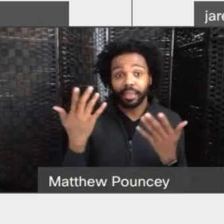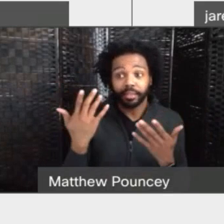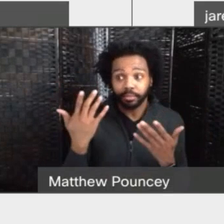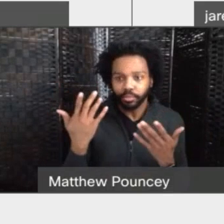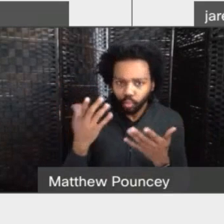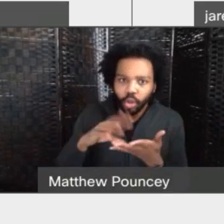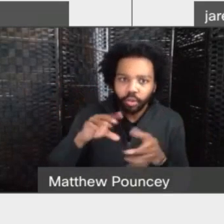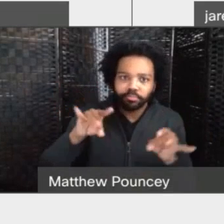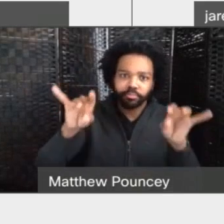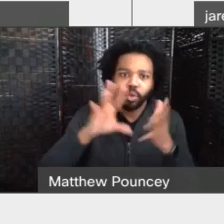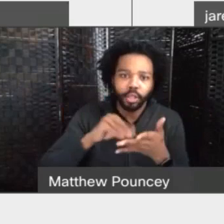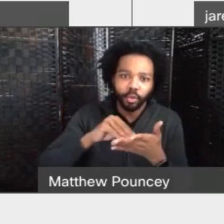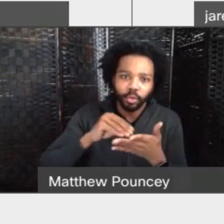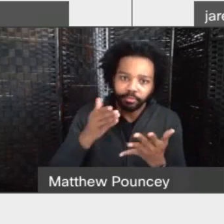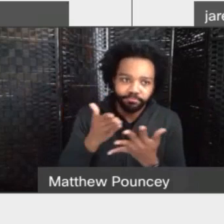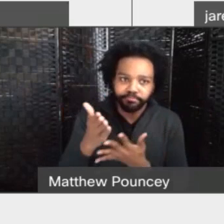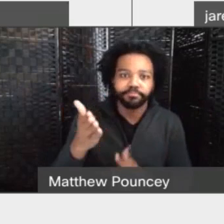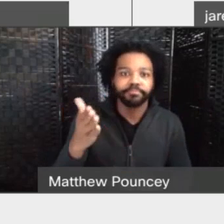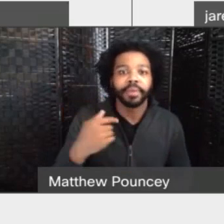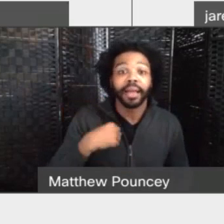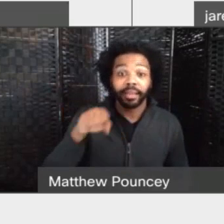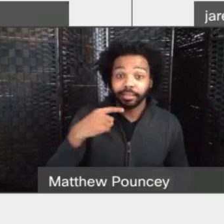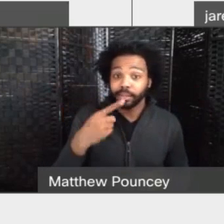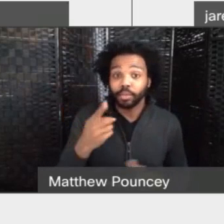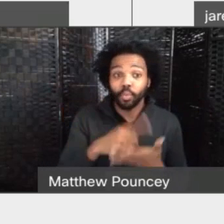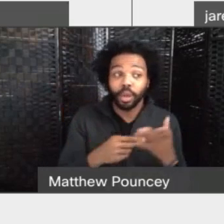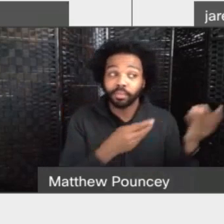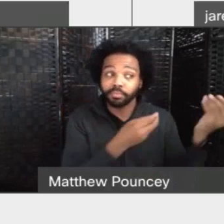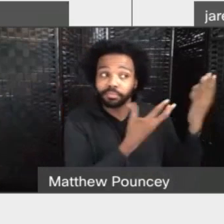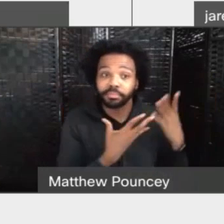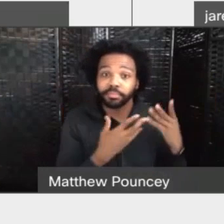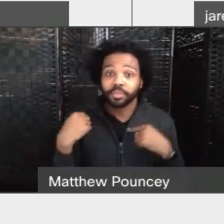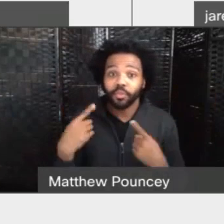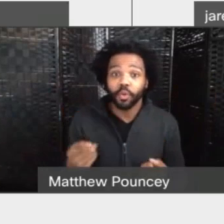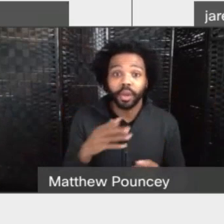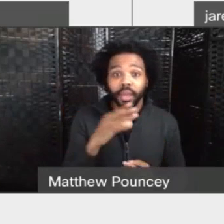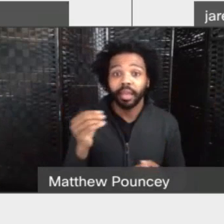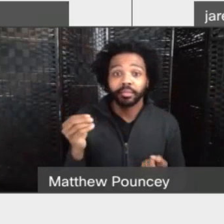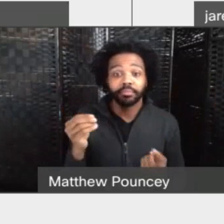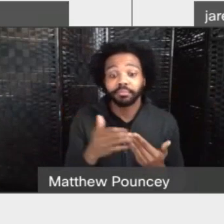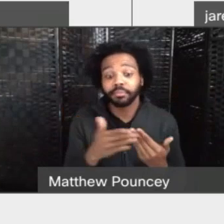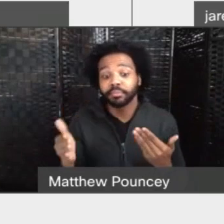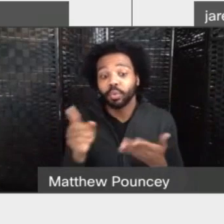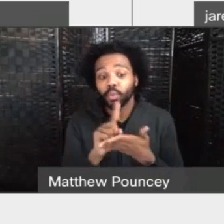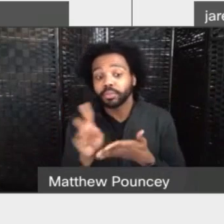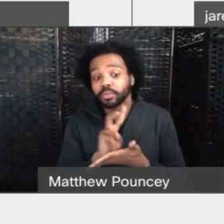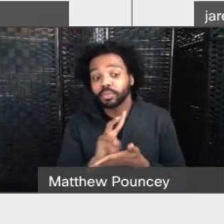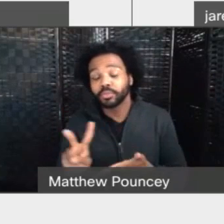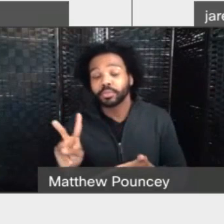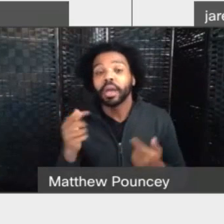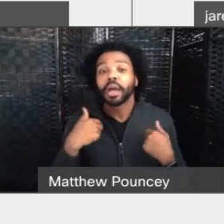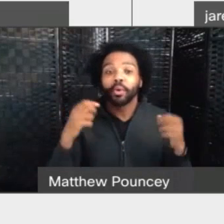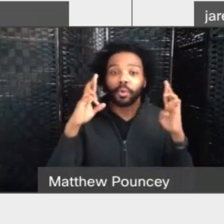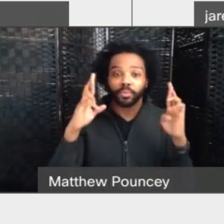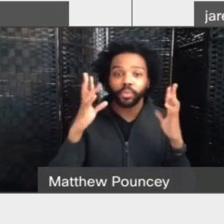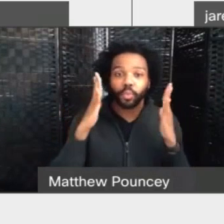go. I can tell you what we've been told so far. And over the next week or two, I'm hoping that we